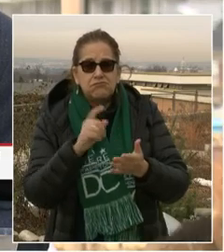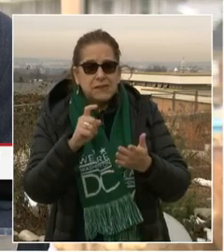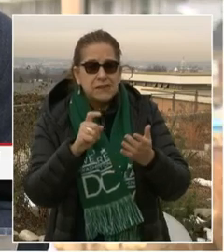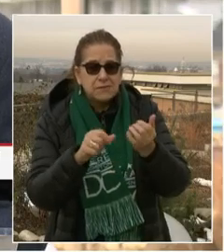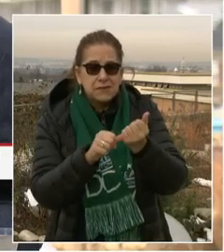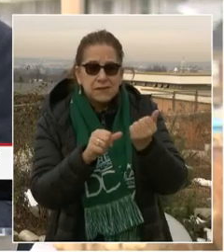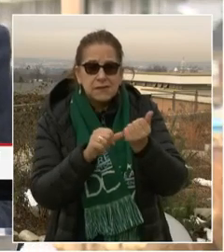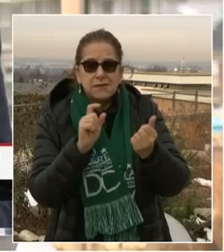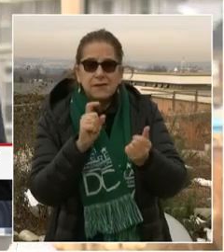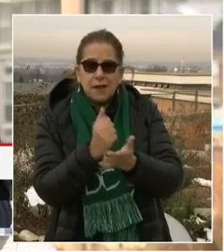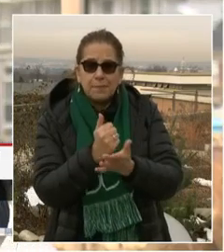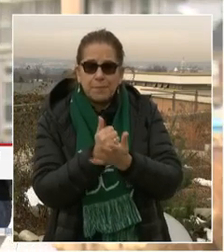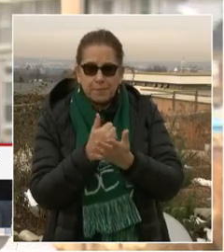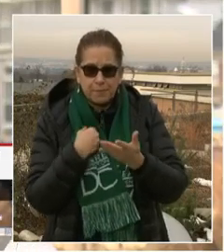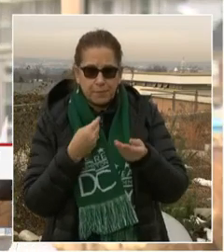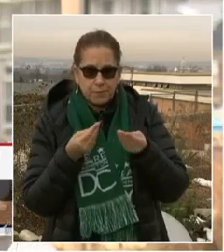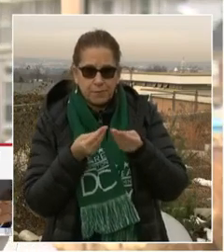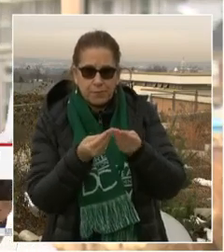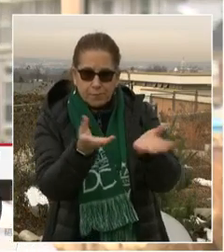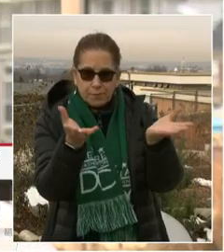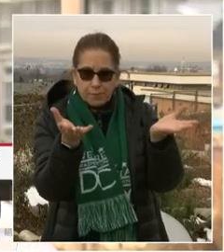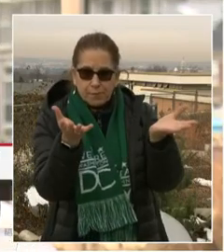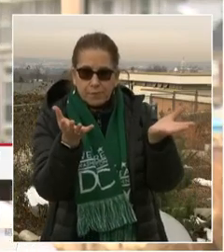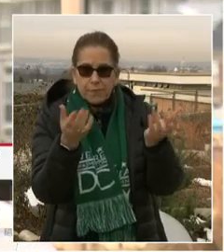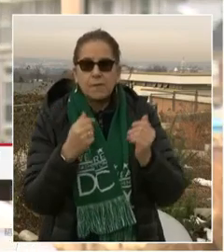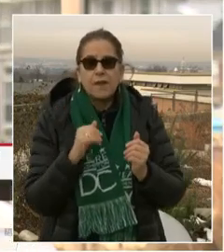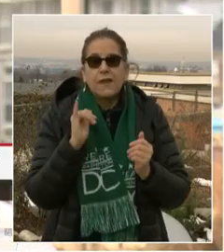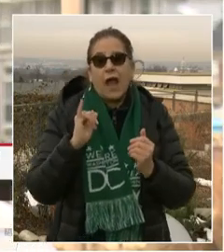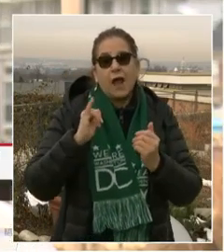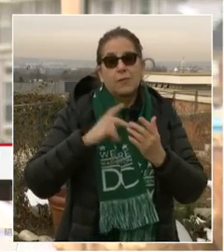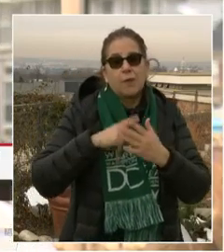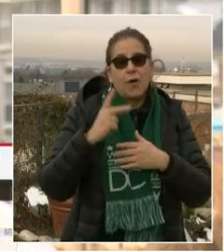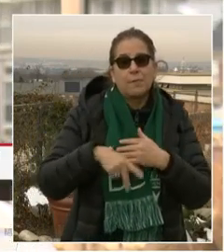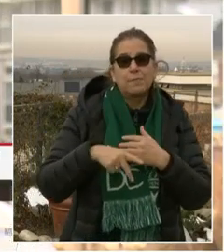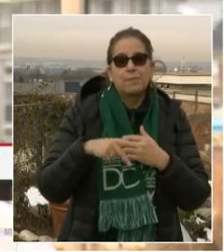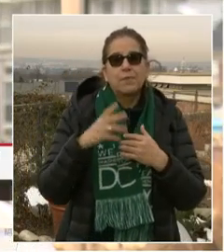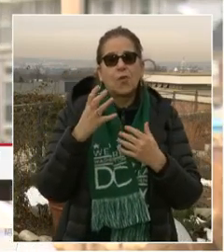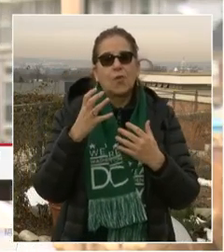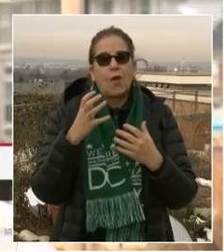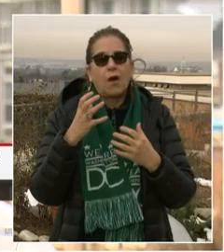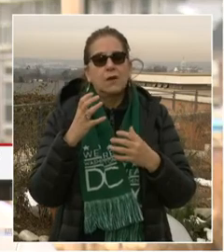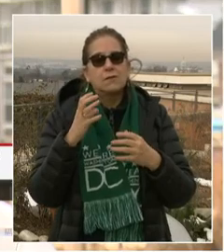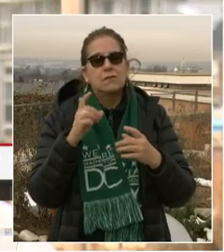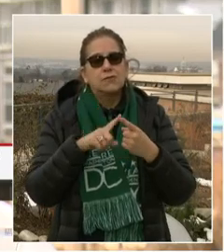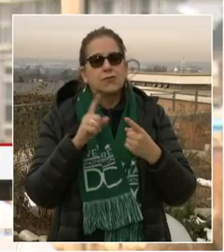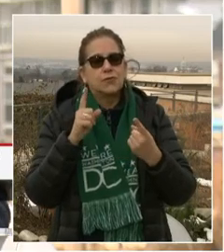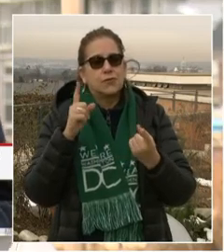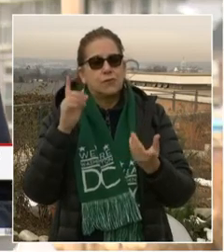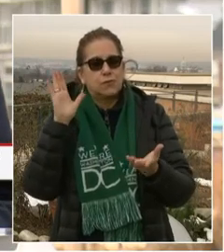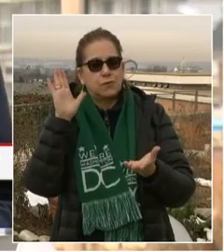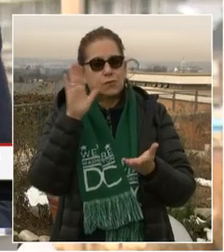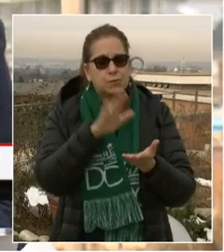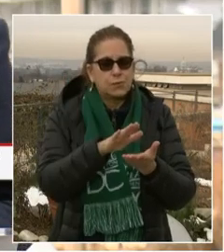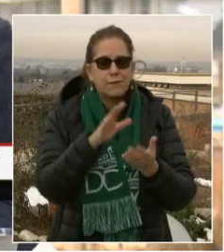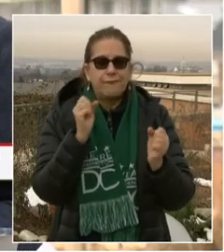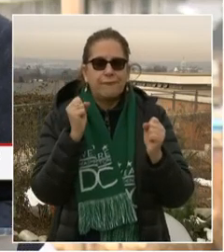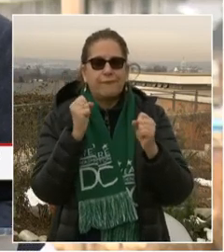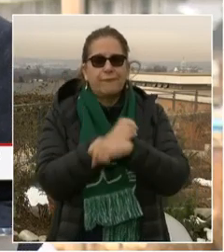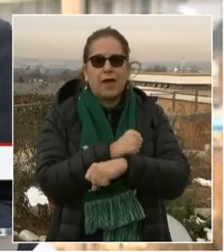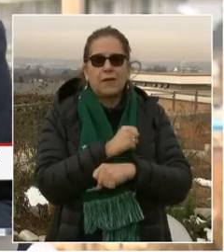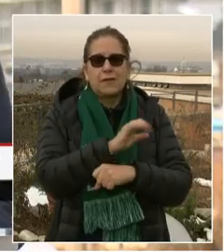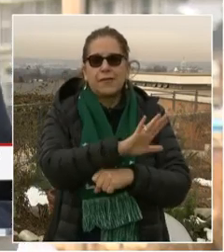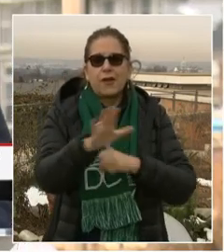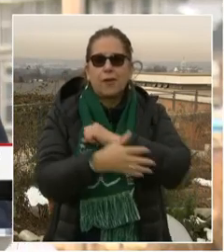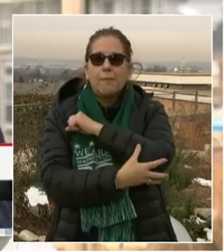to combat poverty and racial disparities in the nation's capital. We were able to invest in projects like